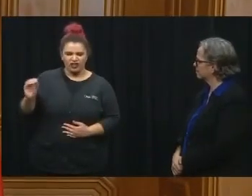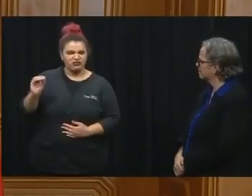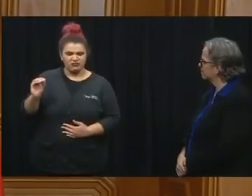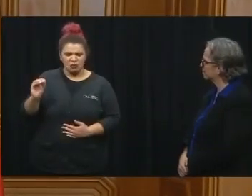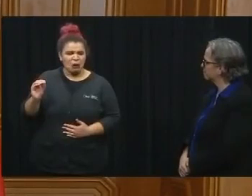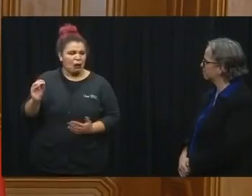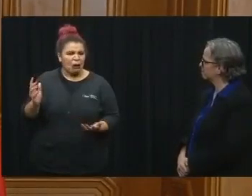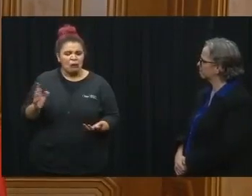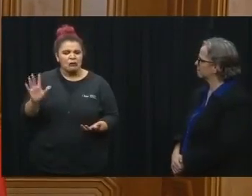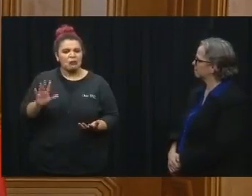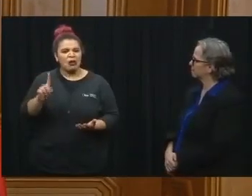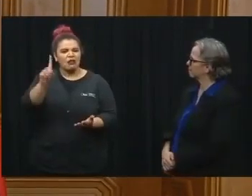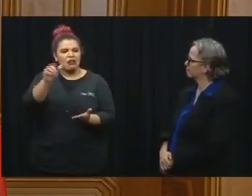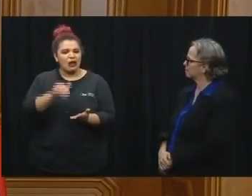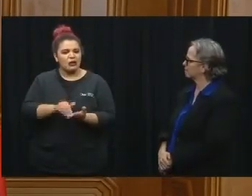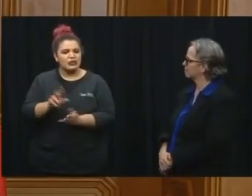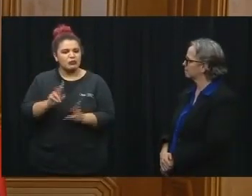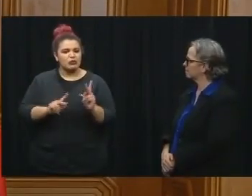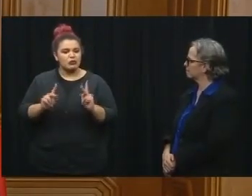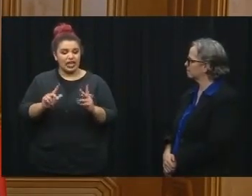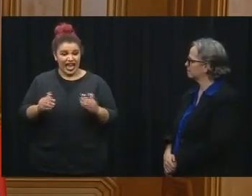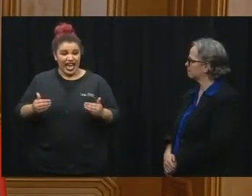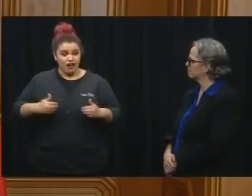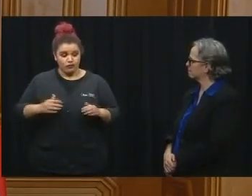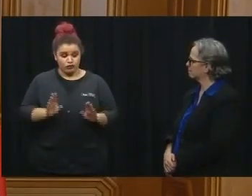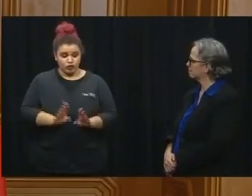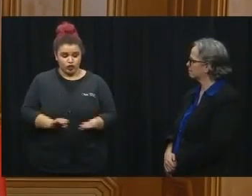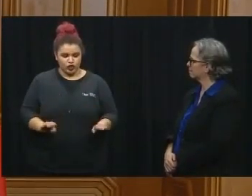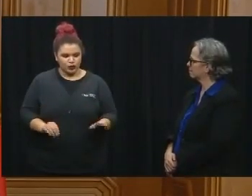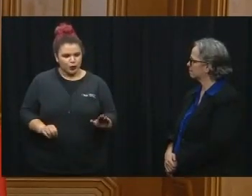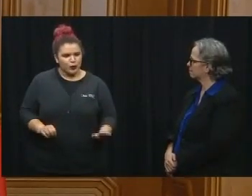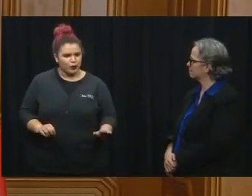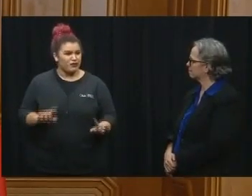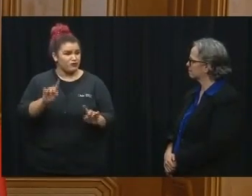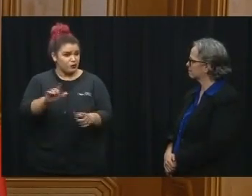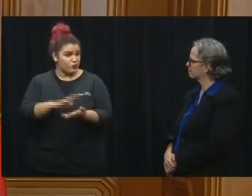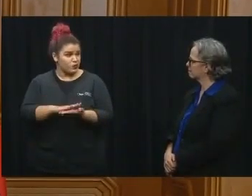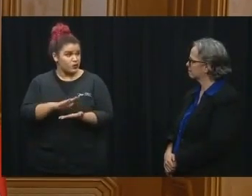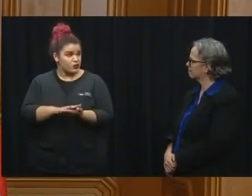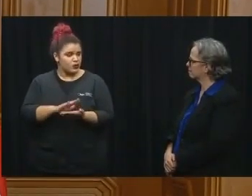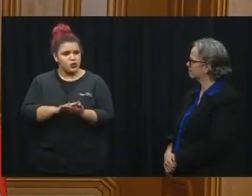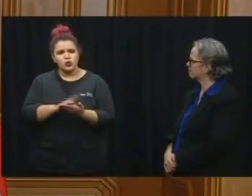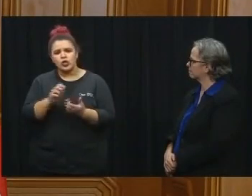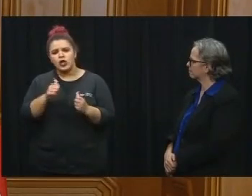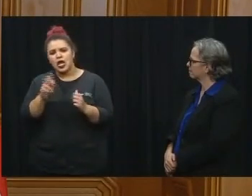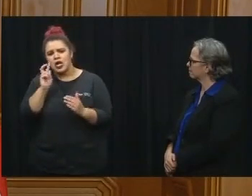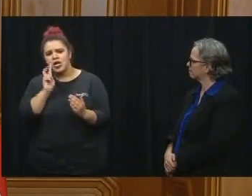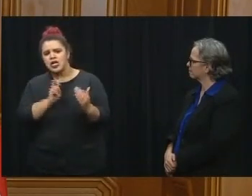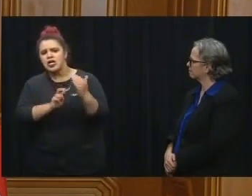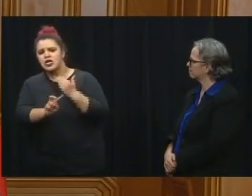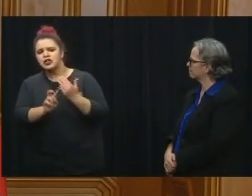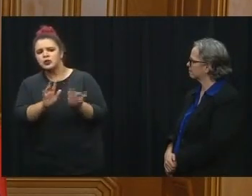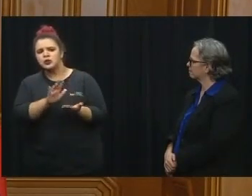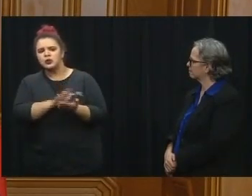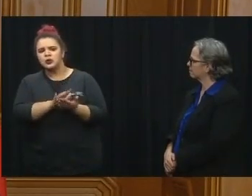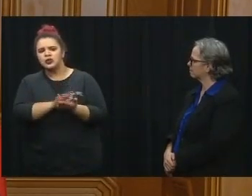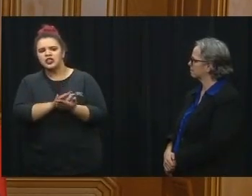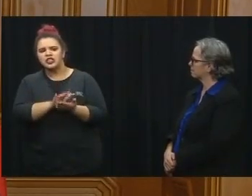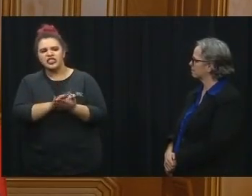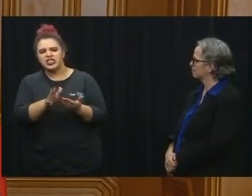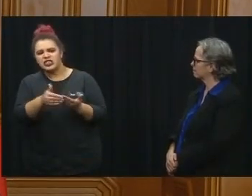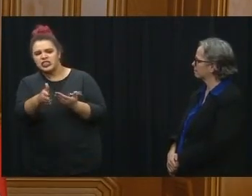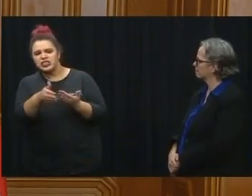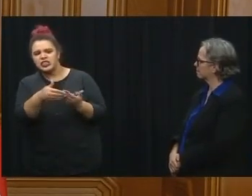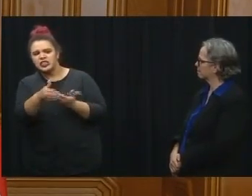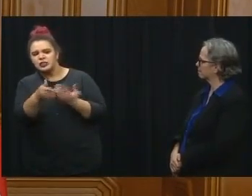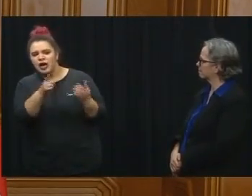who are looking down the road about what the school year may or may not look like. Can you kind of walk us through where you are in your head about